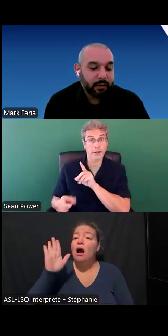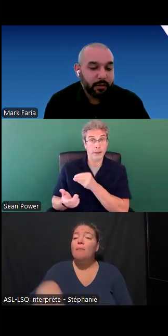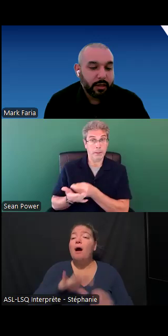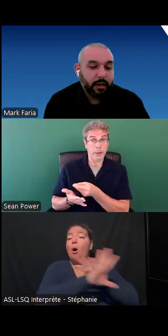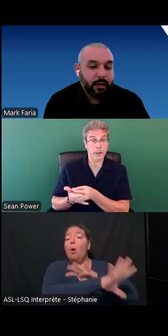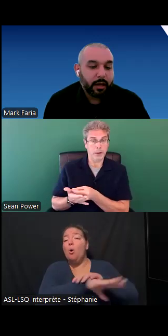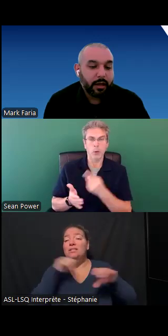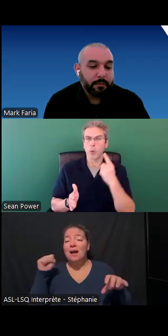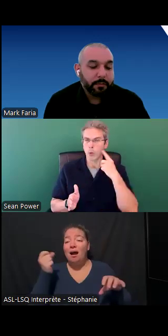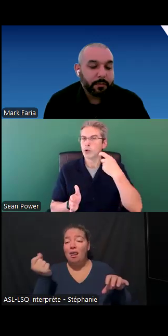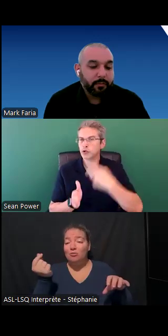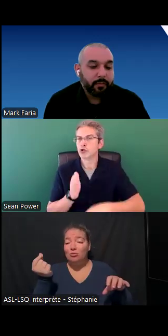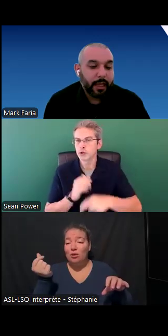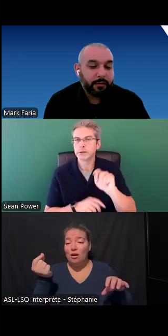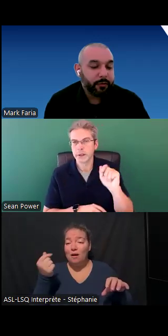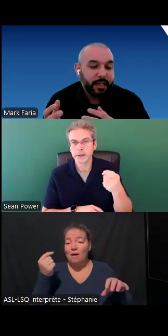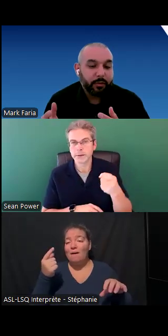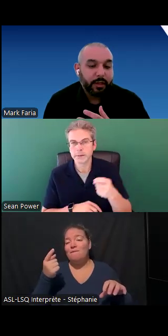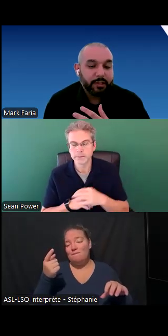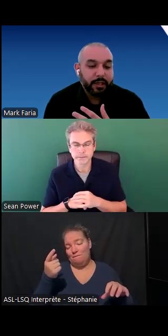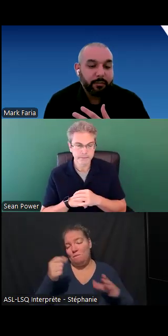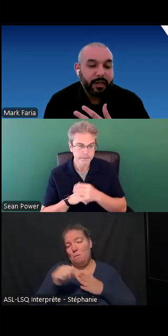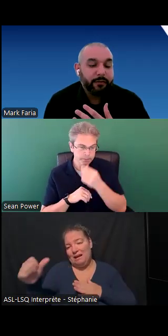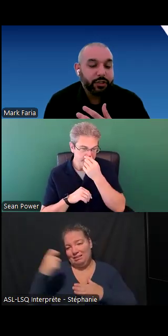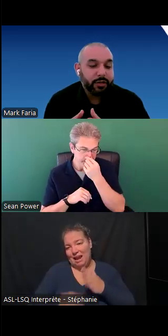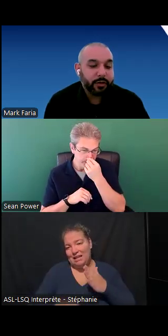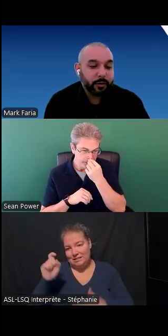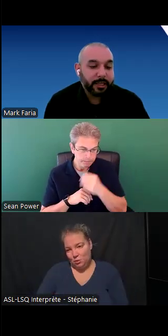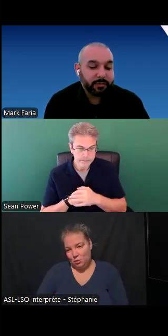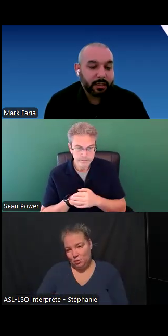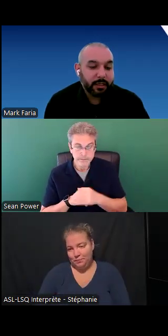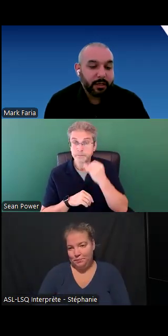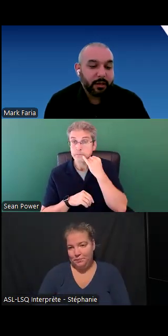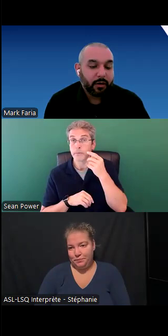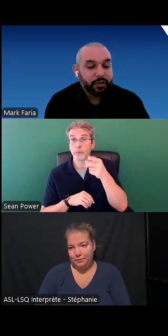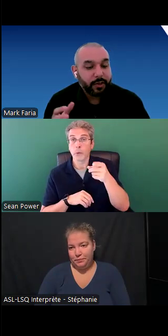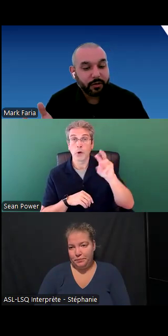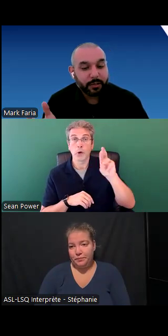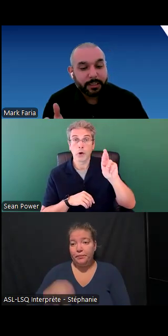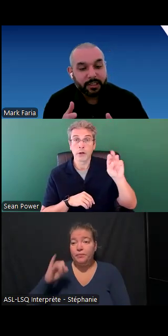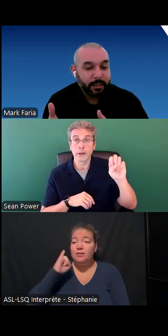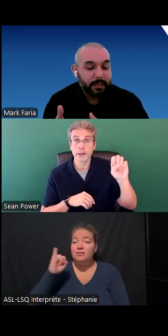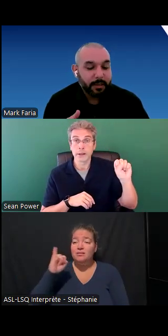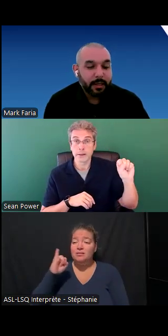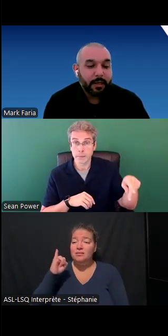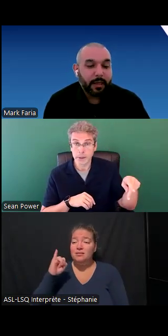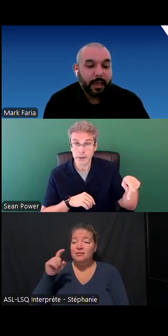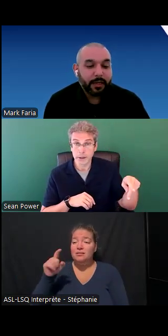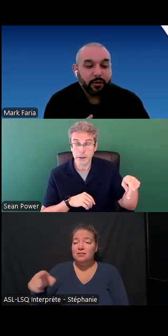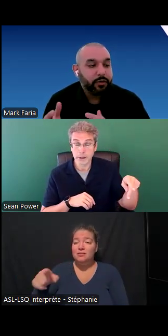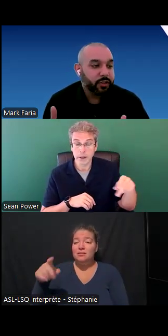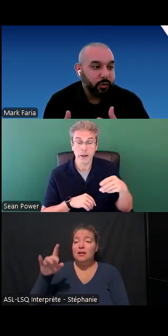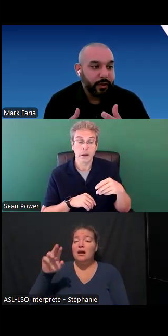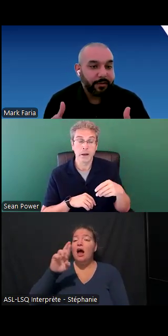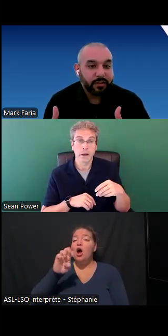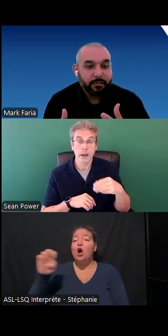RESP, um, and for example, let's say a beneficiary of an RESP also has an RDSP, and they